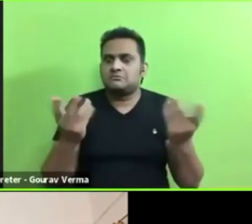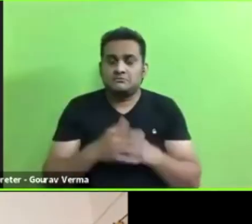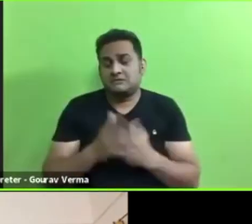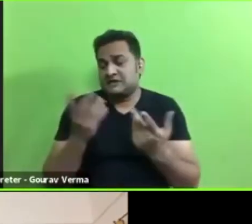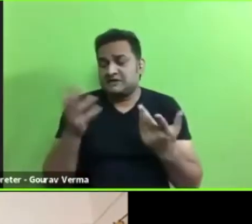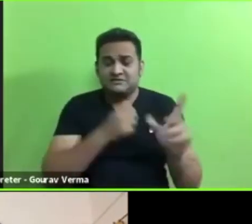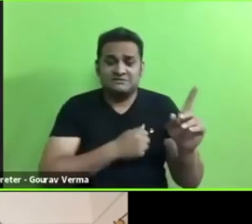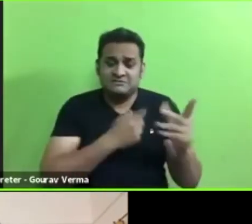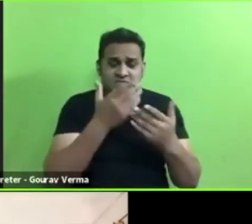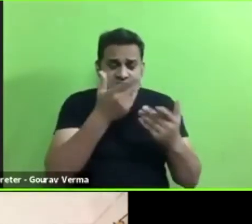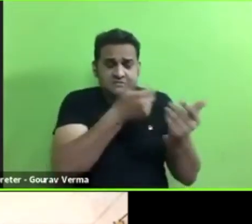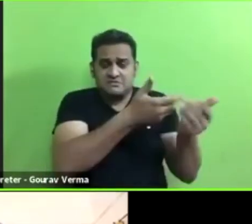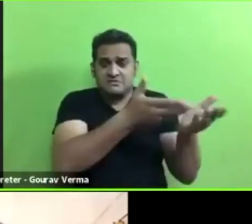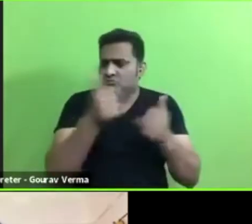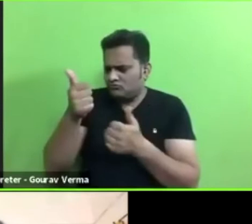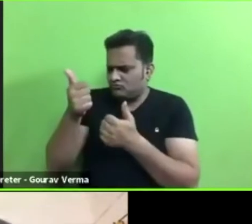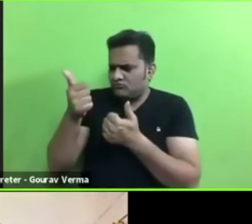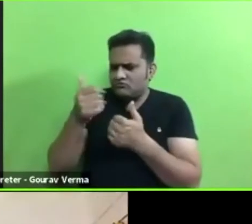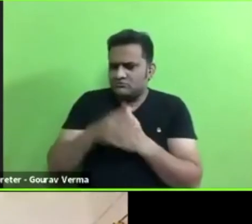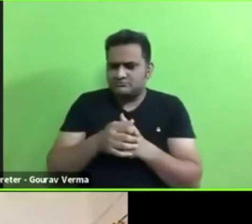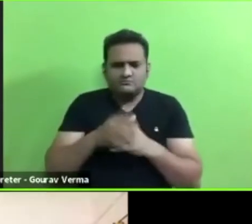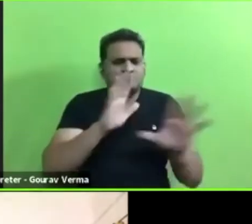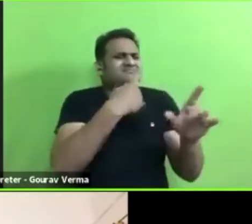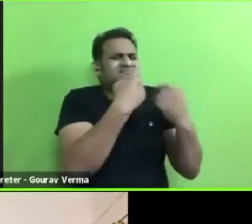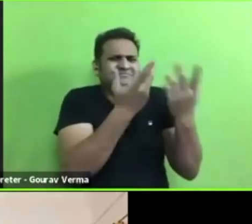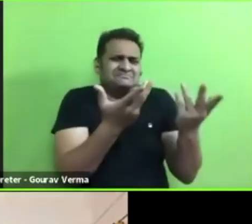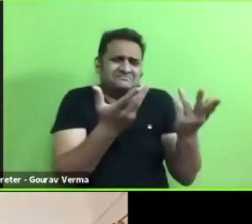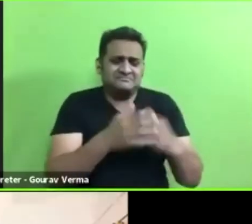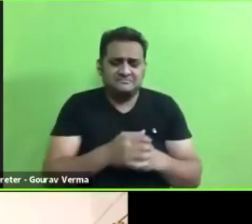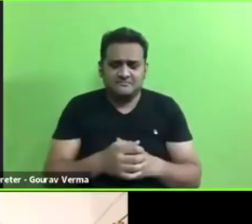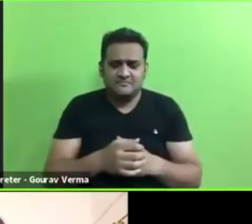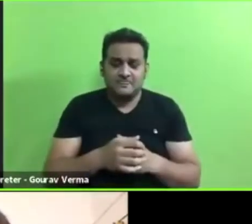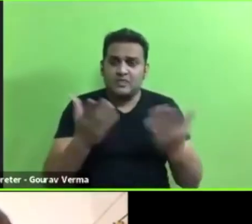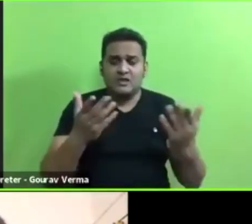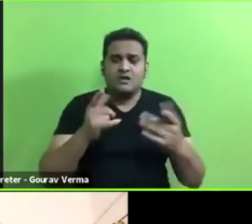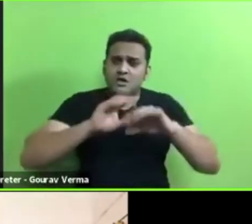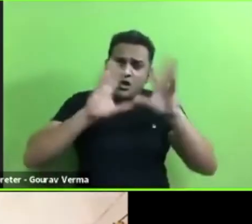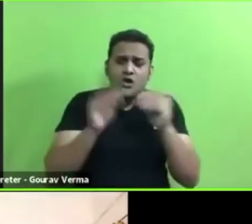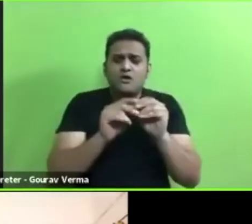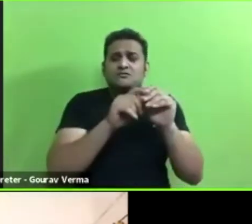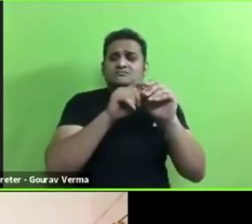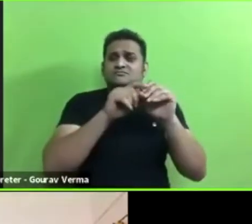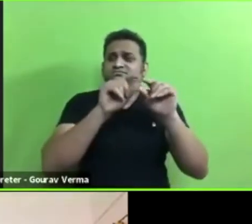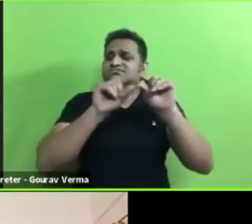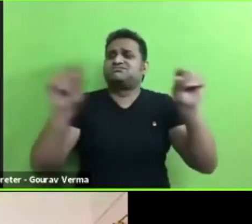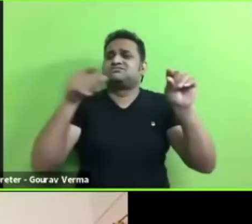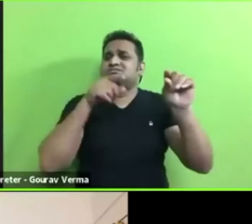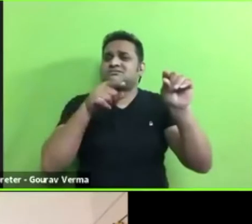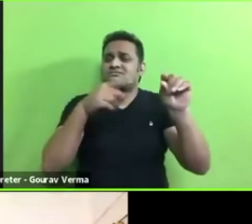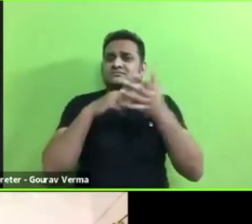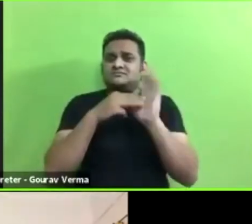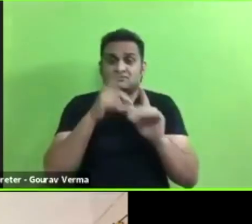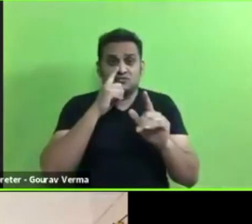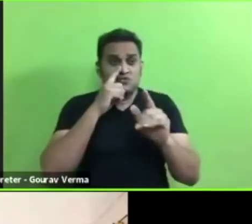Sorry, go ahead. No. Go, no, I'm saying that because the whole notion of that these women